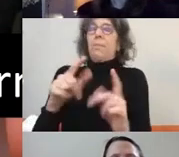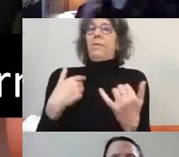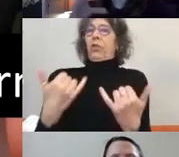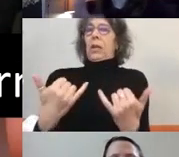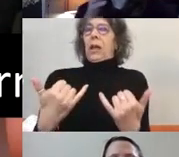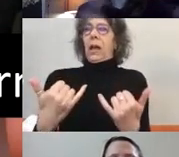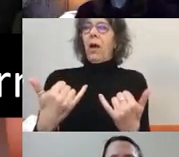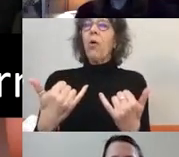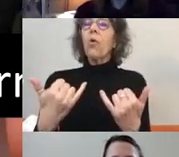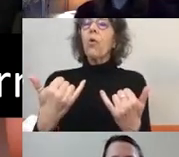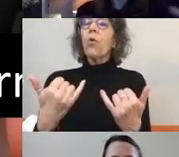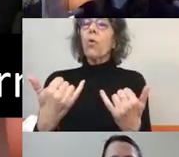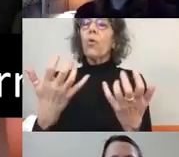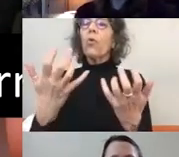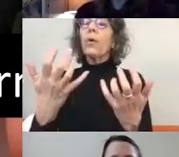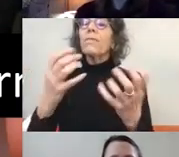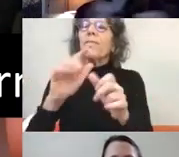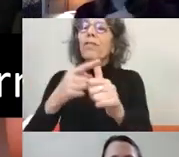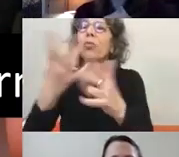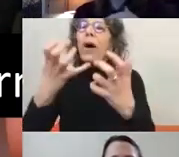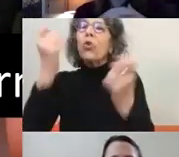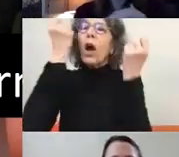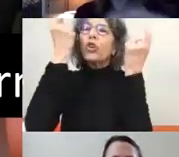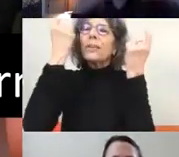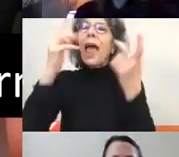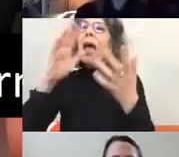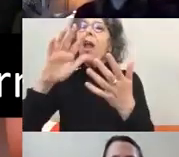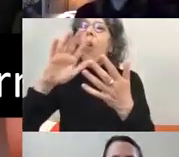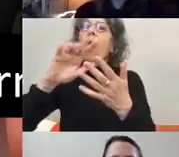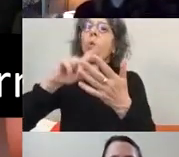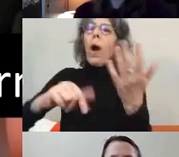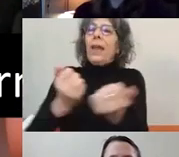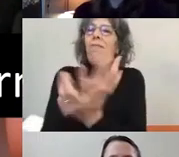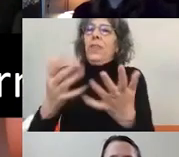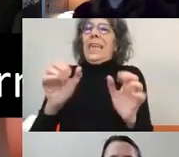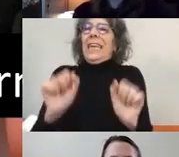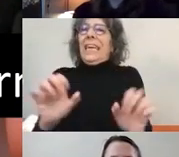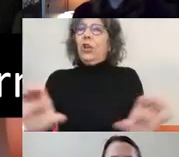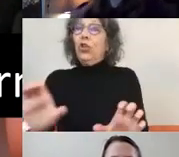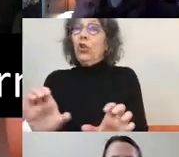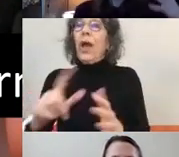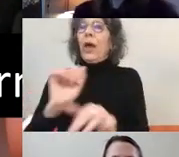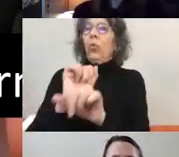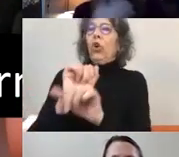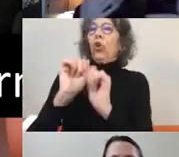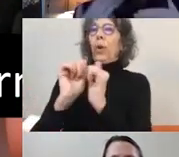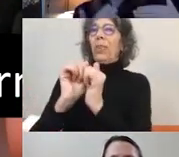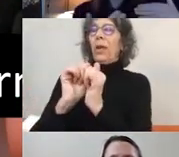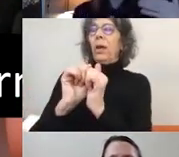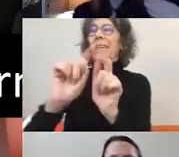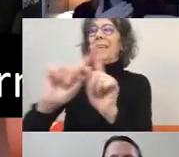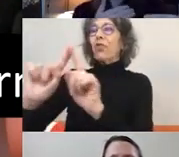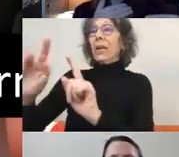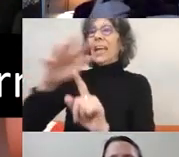basically understand all the capabilities of the device and work within confined environment and clinical trials,